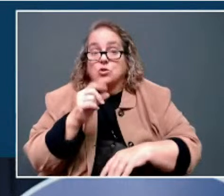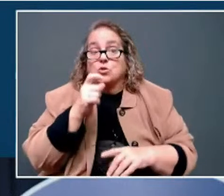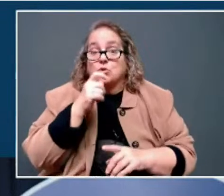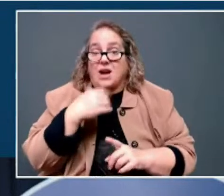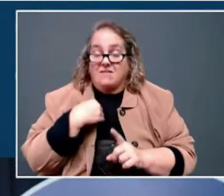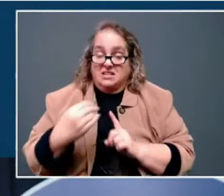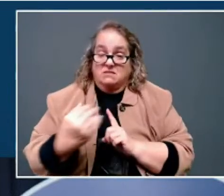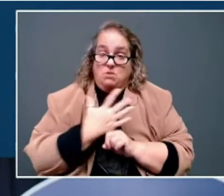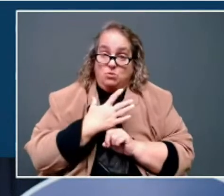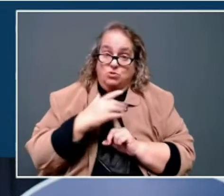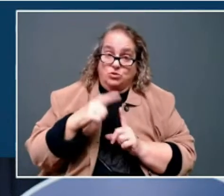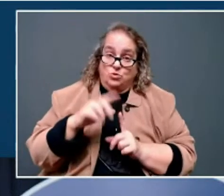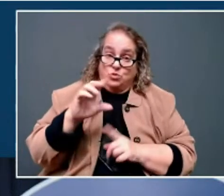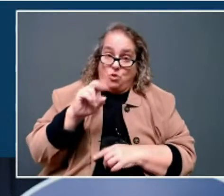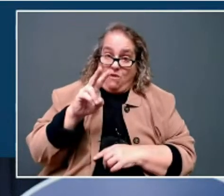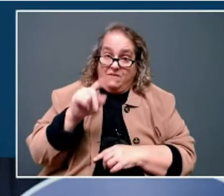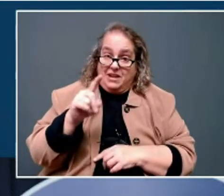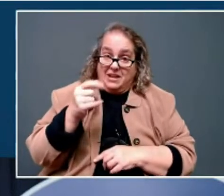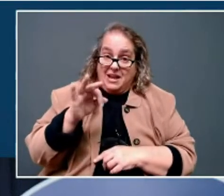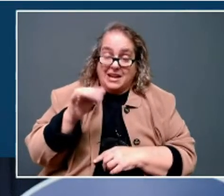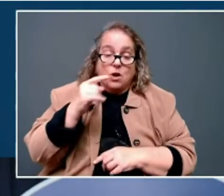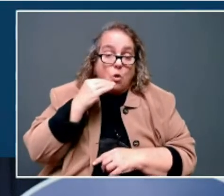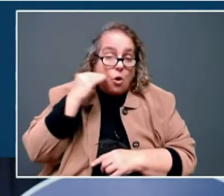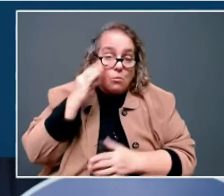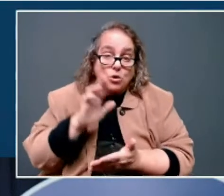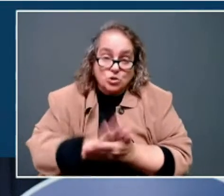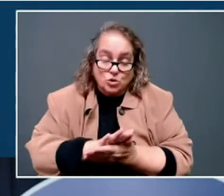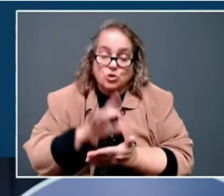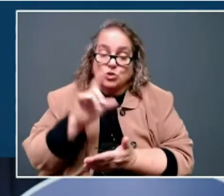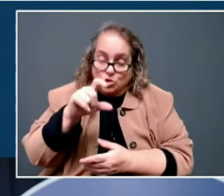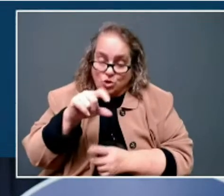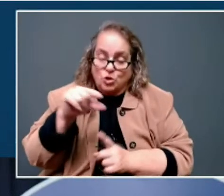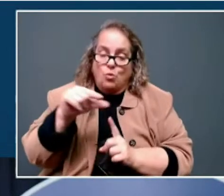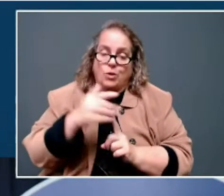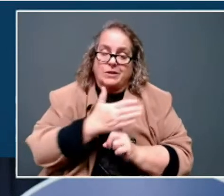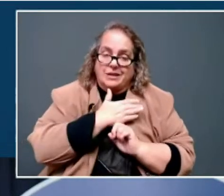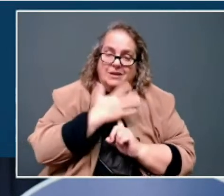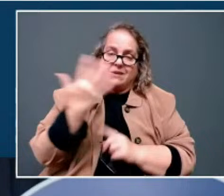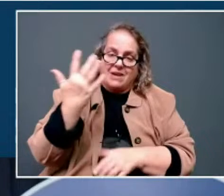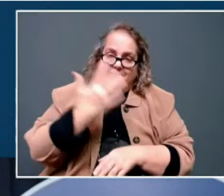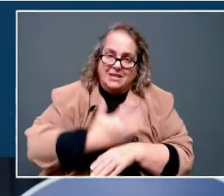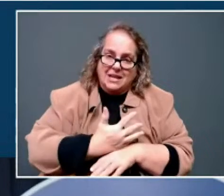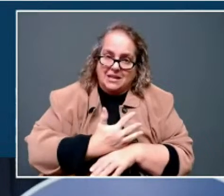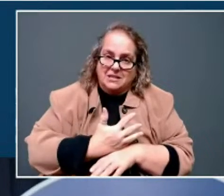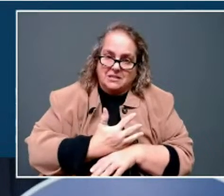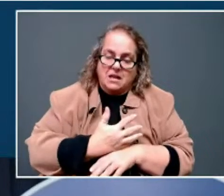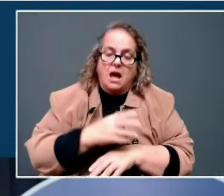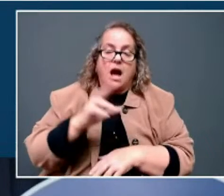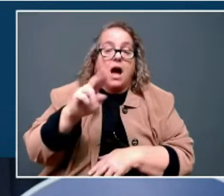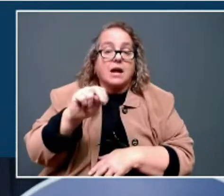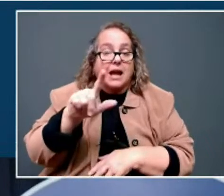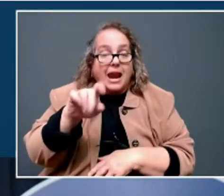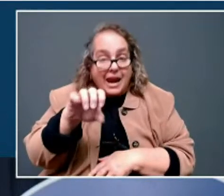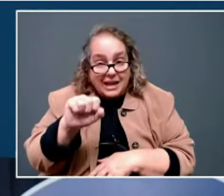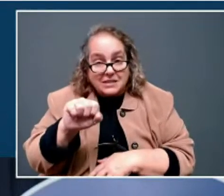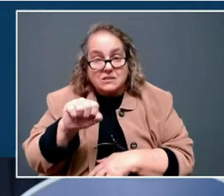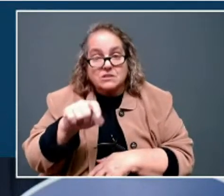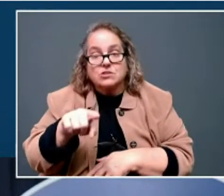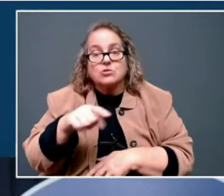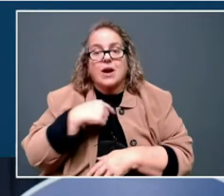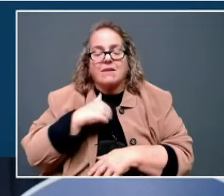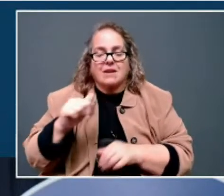or in school should quarantine for at least 5 days unless participating in a test to stay